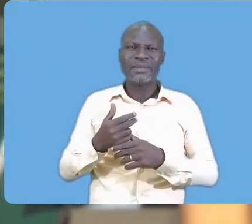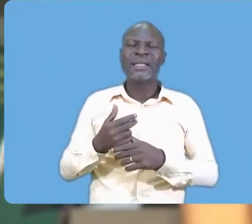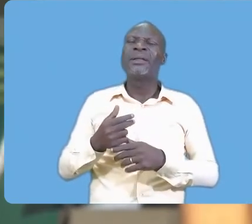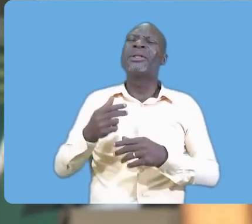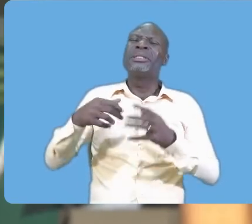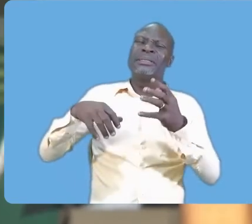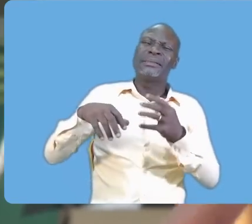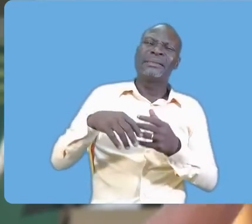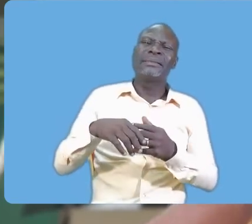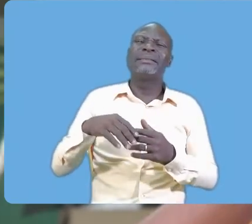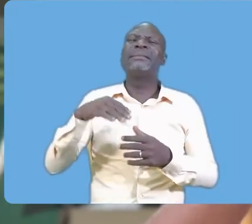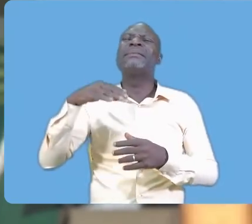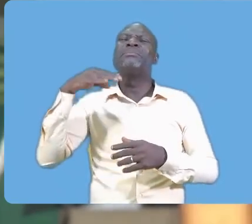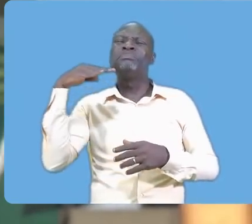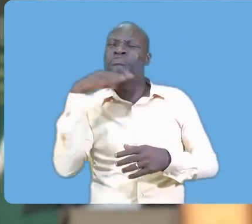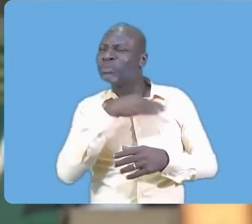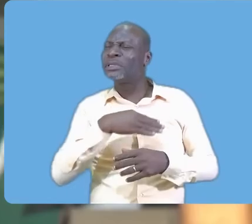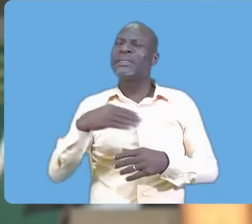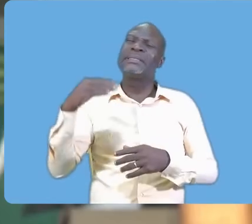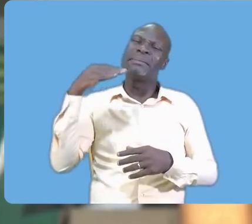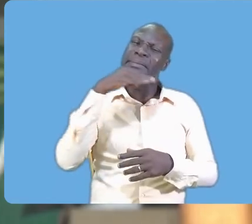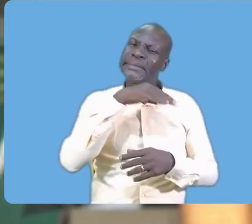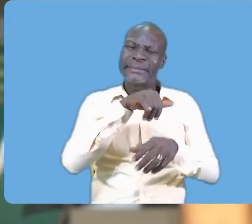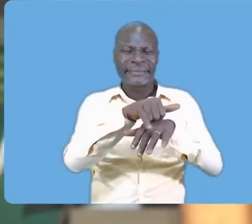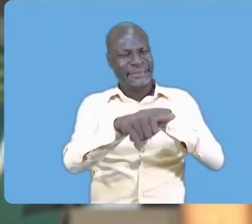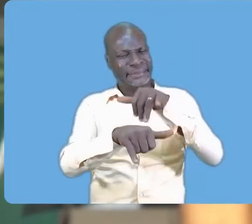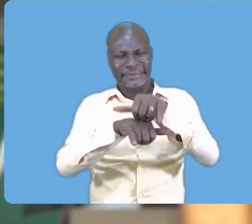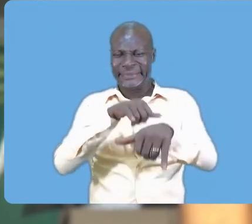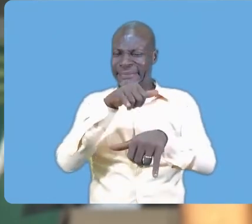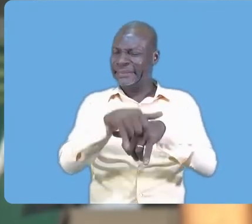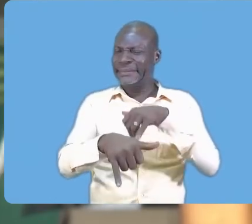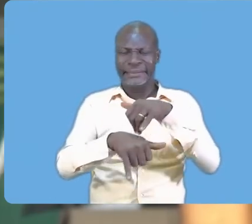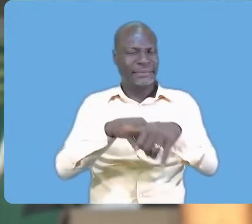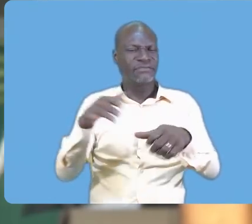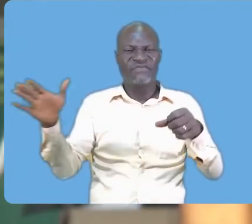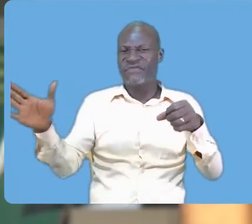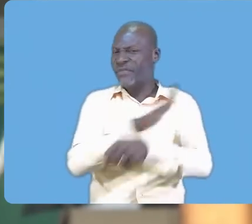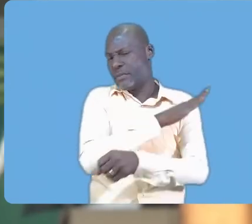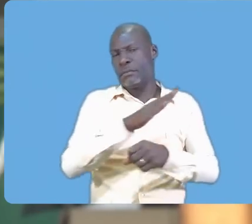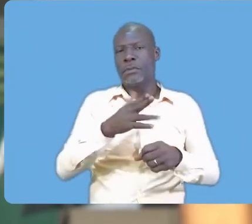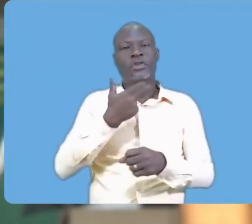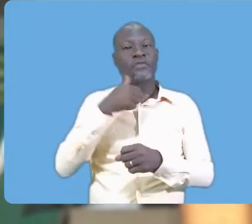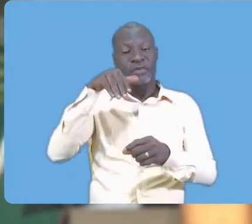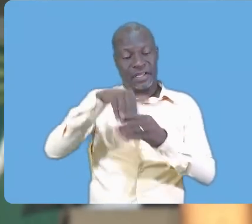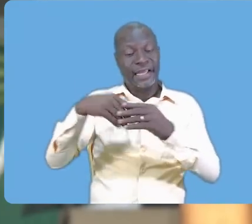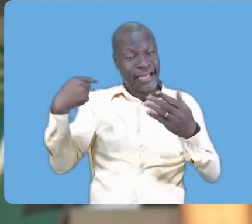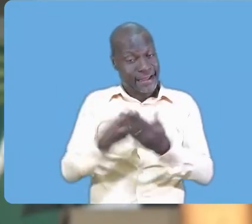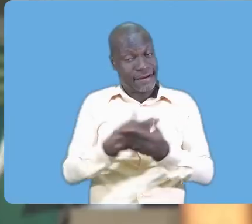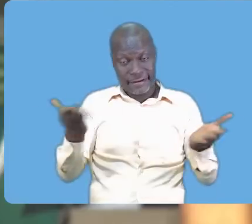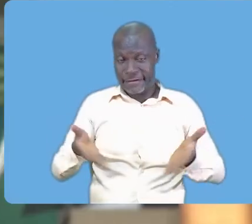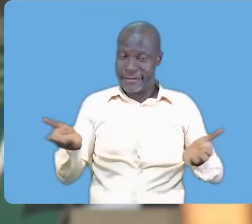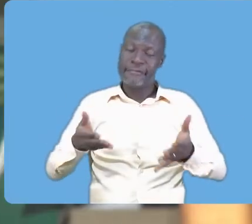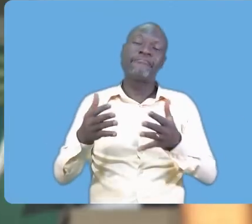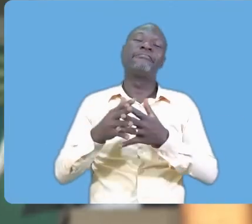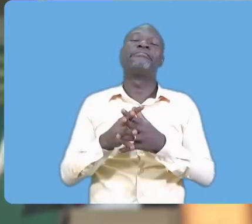enada ani nkontom posam ani anabrabasam ena ahye enkrofo e from asofo ma e